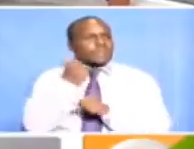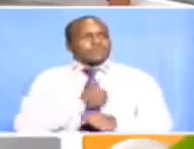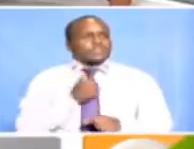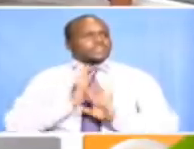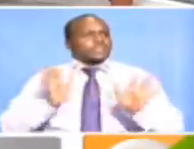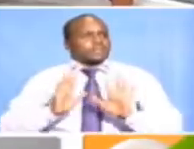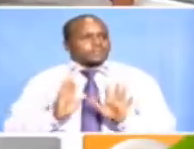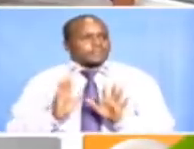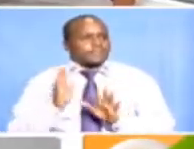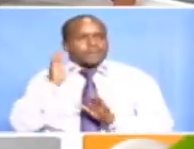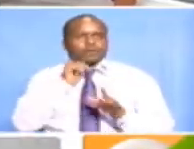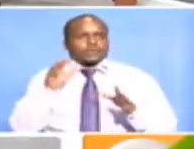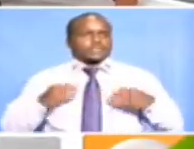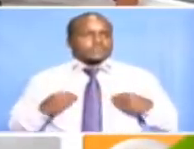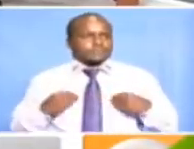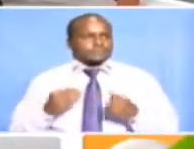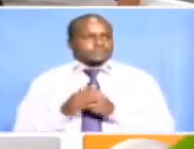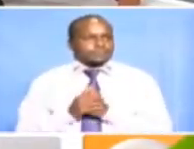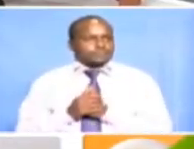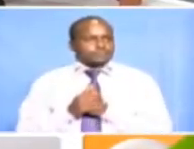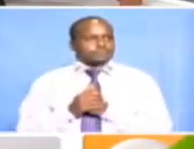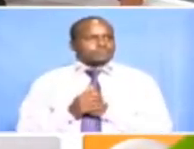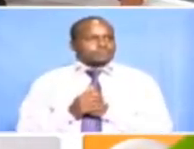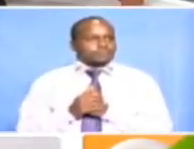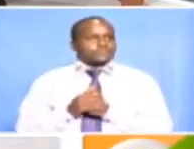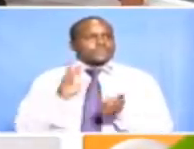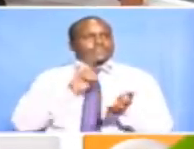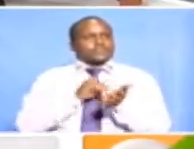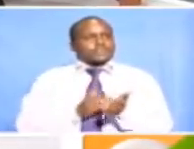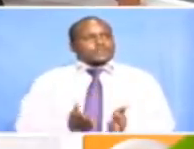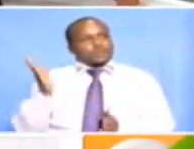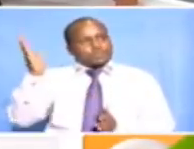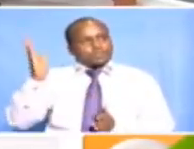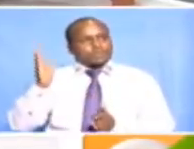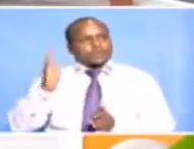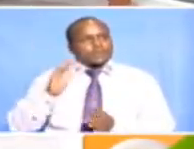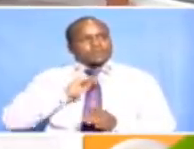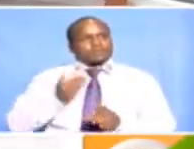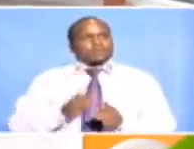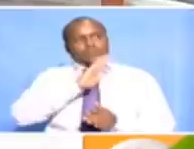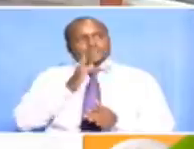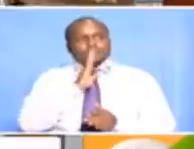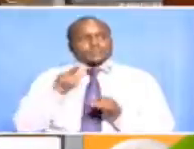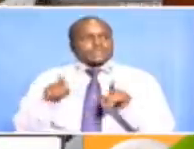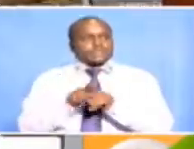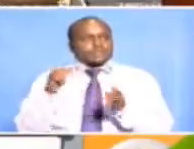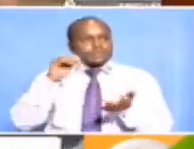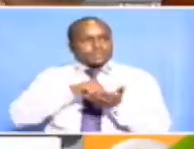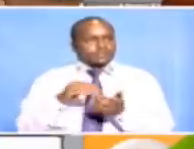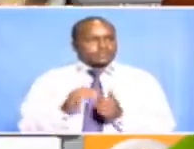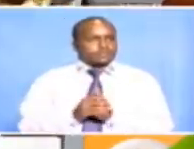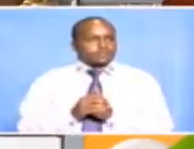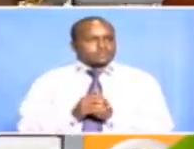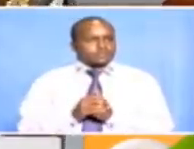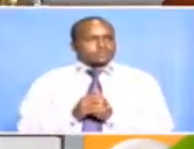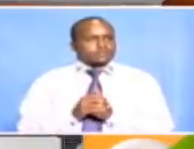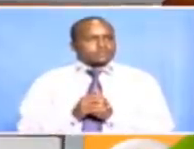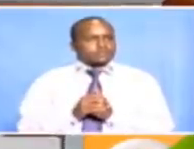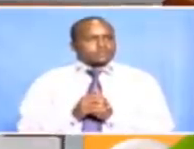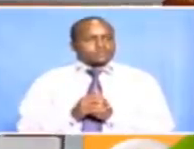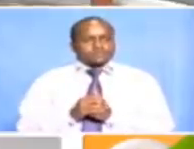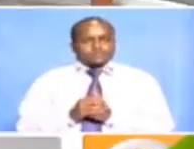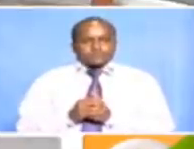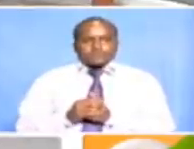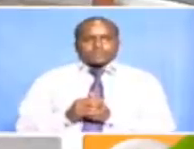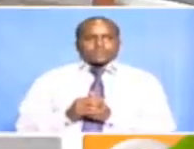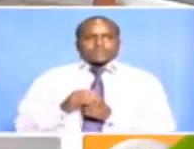entertain nonsense. Okay, let's switch those gears. Those doctors are going home, and Pumwani will never be the same again. Beatrice you can Elachi. Take that message to the bank. Governor, Beatrice